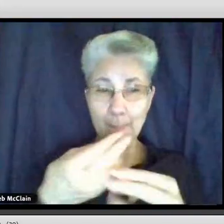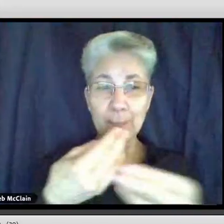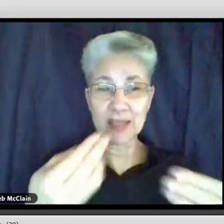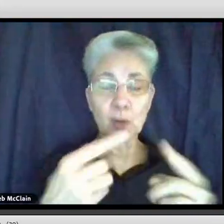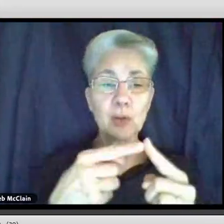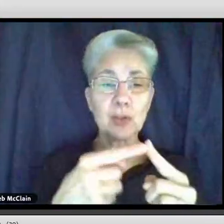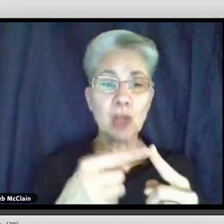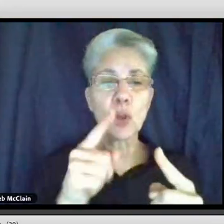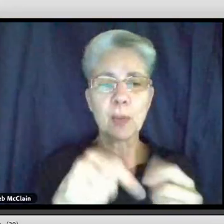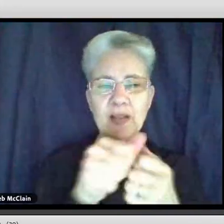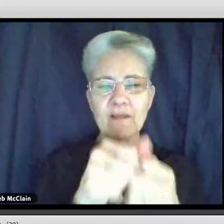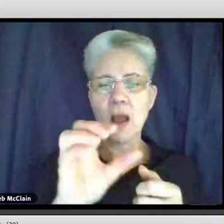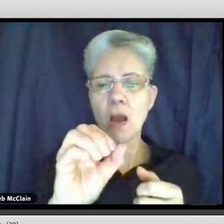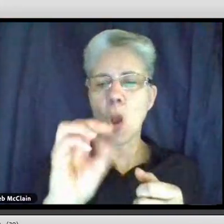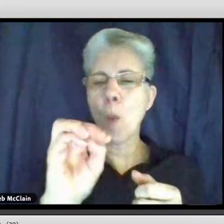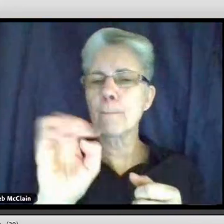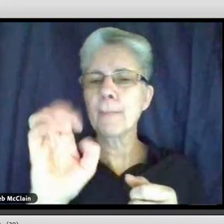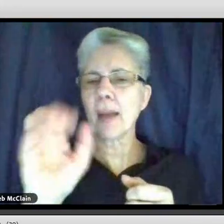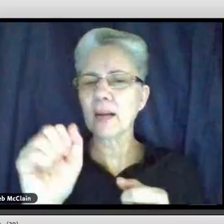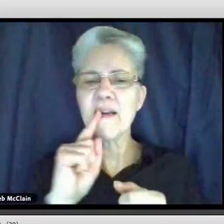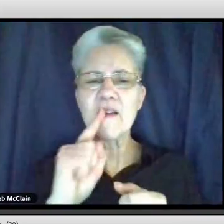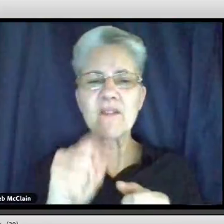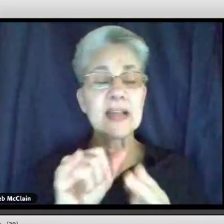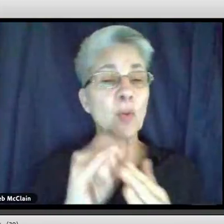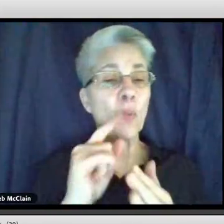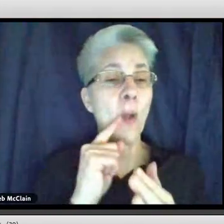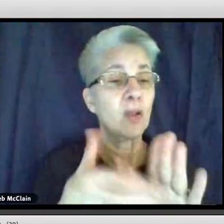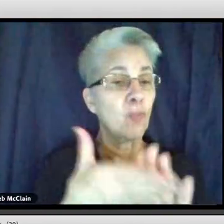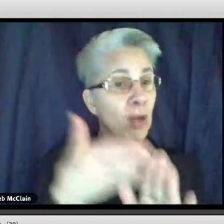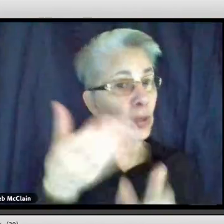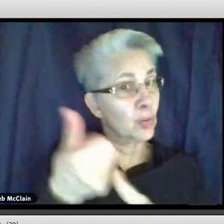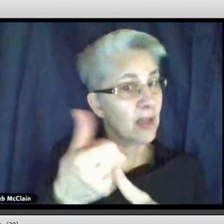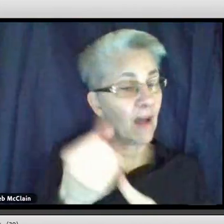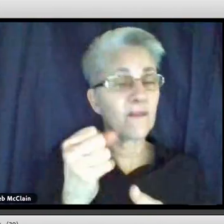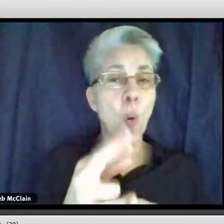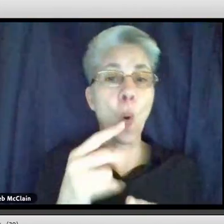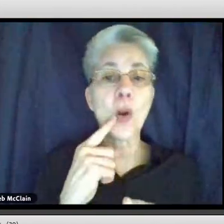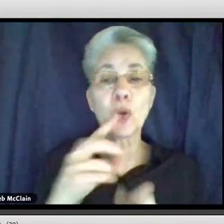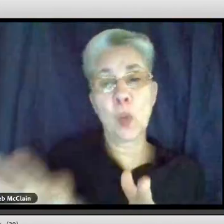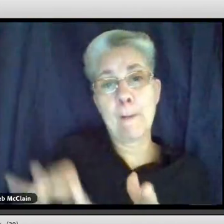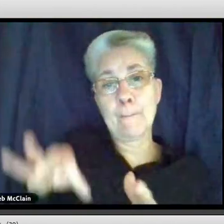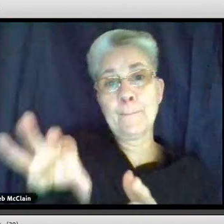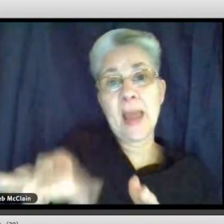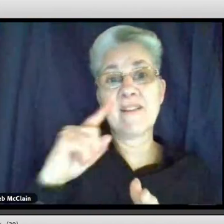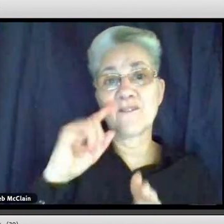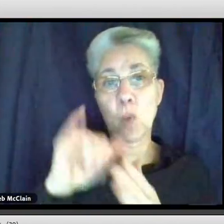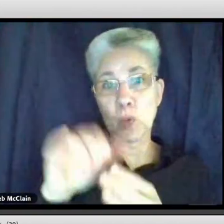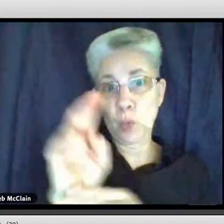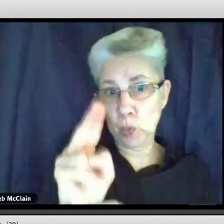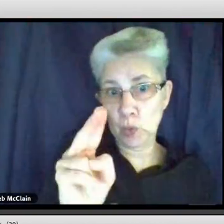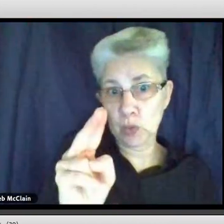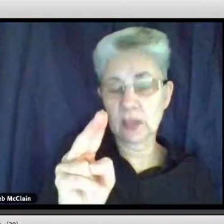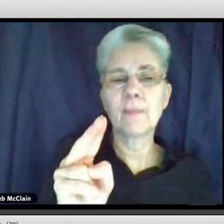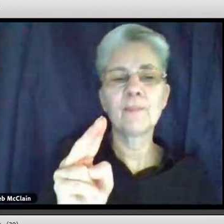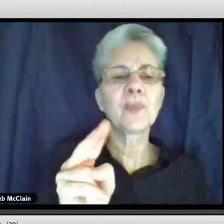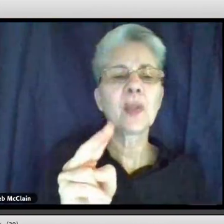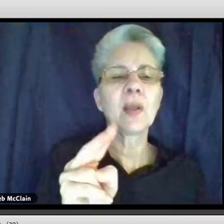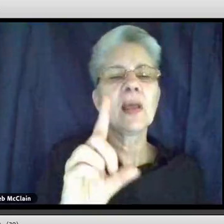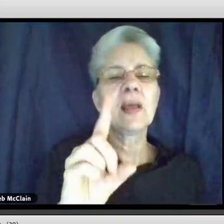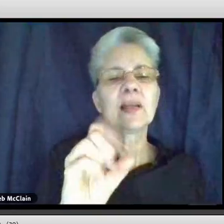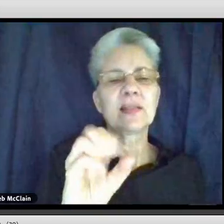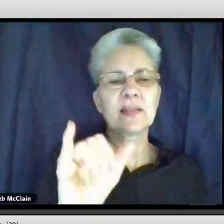in the cases of Omeka, whether it's a Omeka instance you're running yourself or one that you are paying to use, Dublin Core